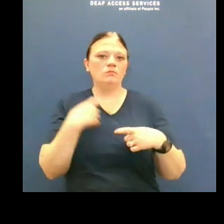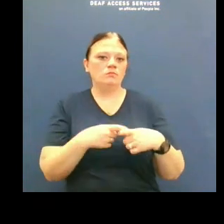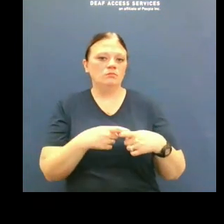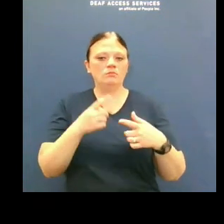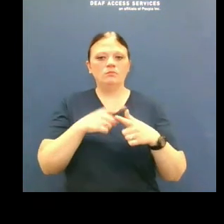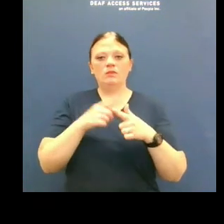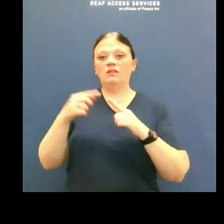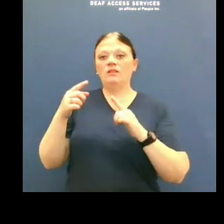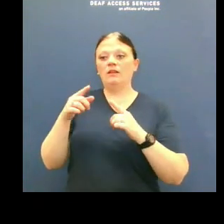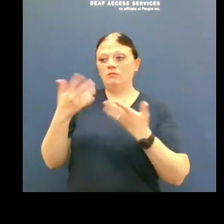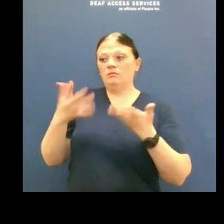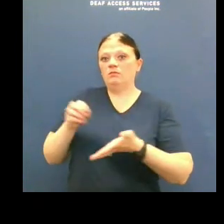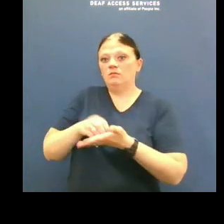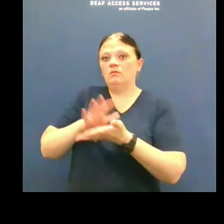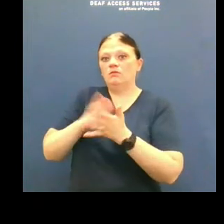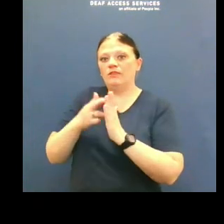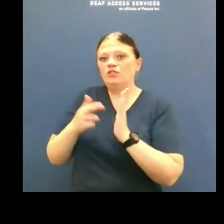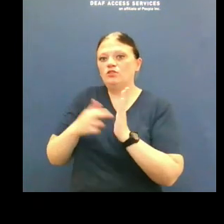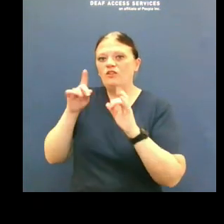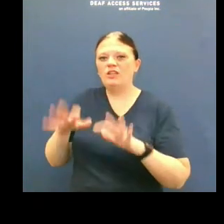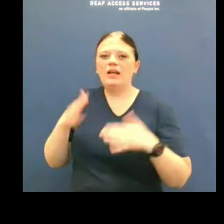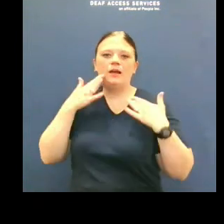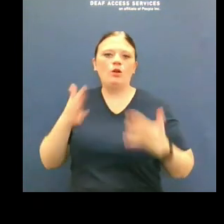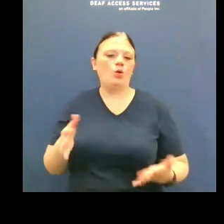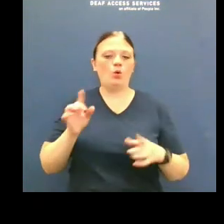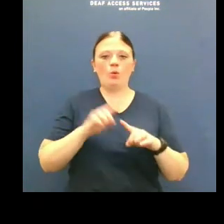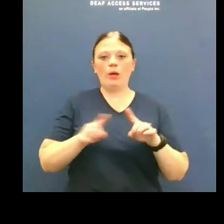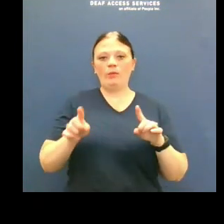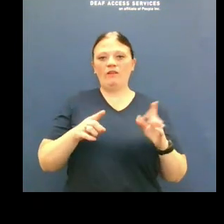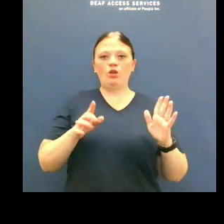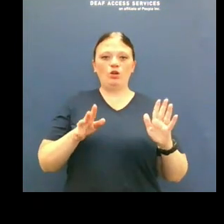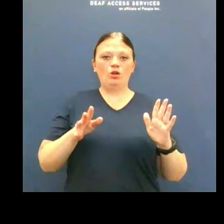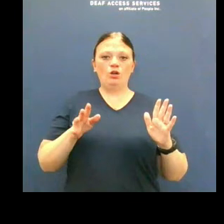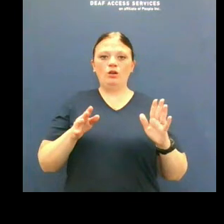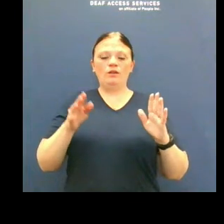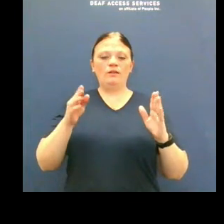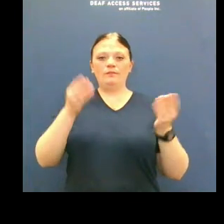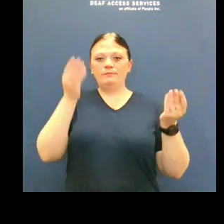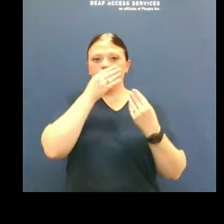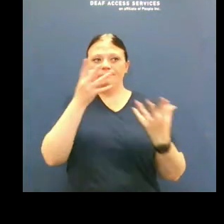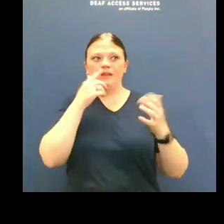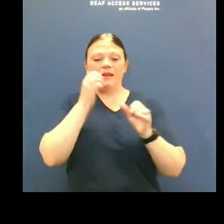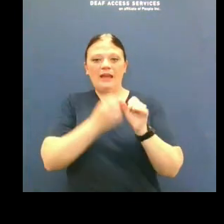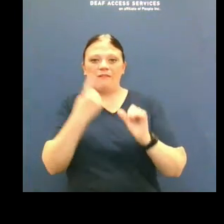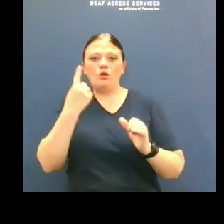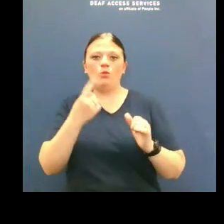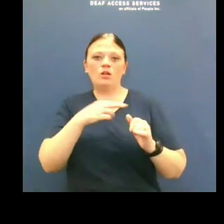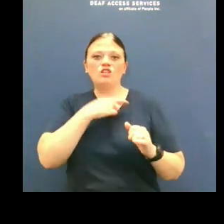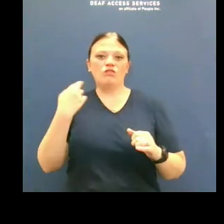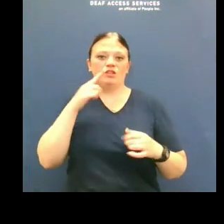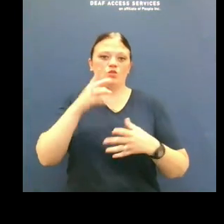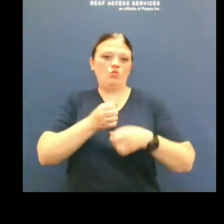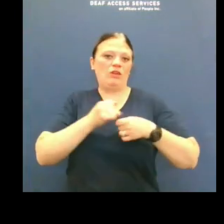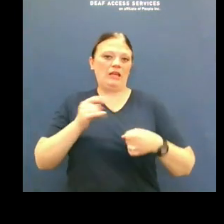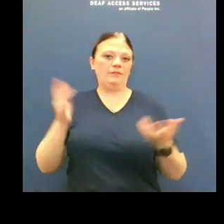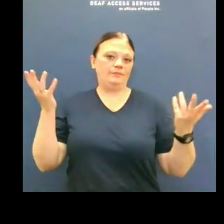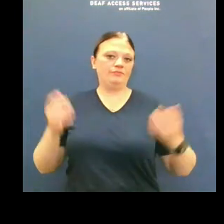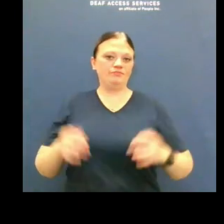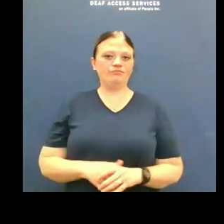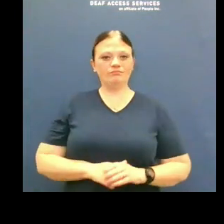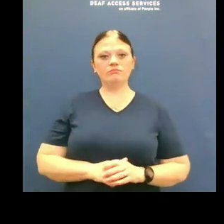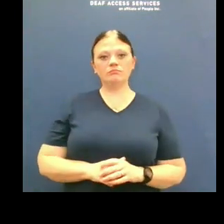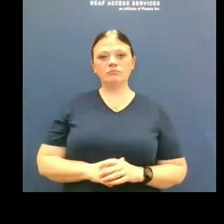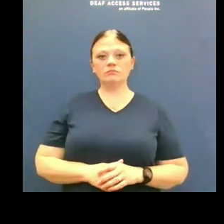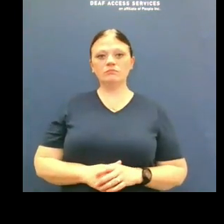tests. So we're not sure, but however, I think the bottom line is that everybody is at risk of COVID-19.